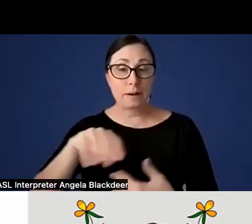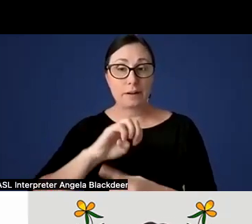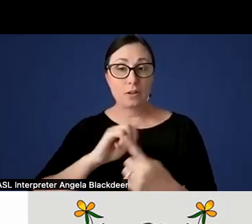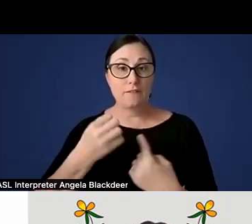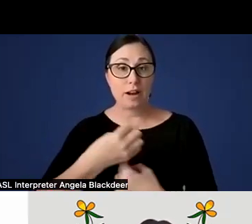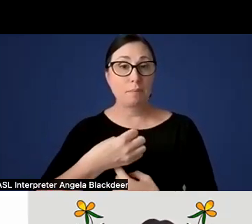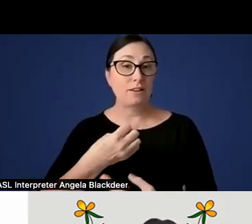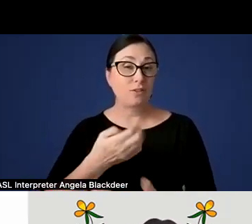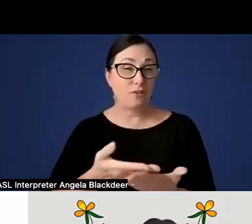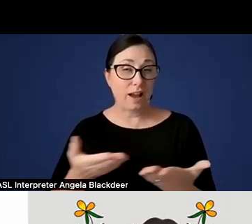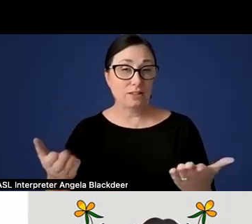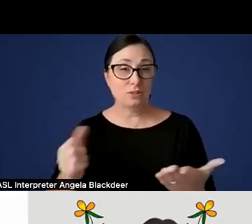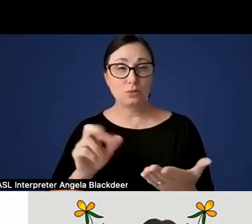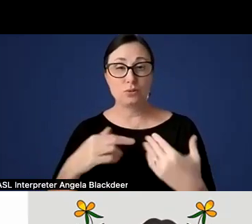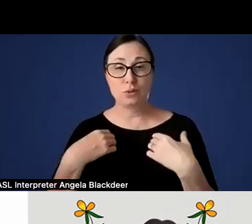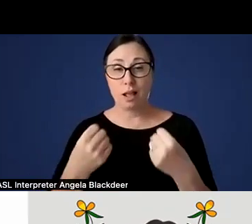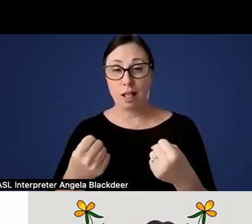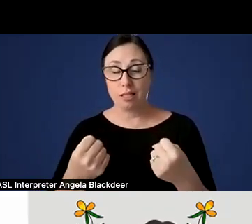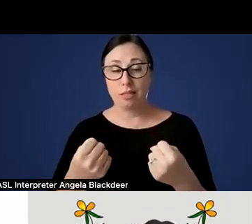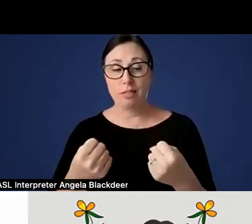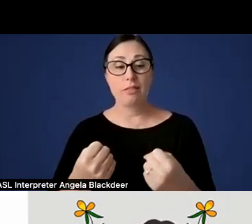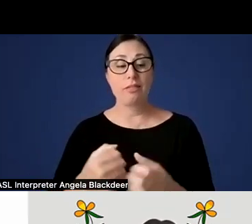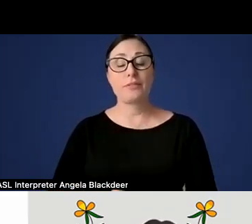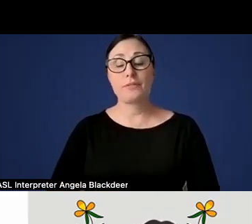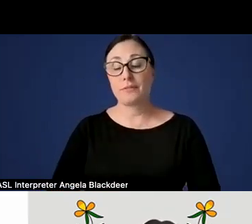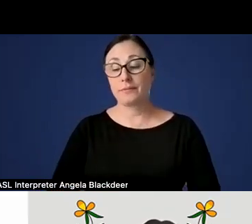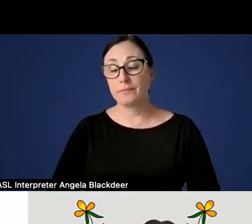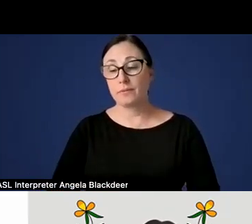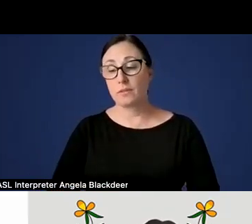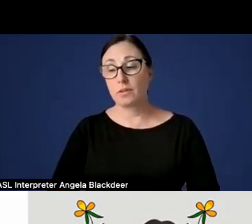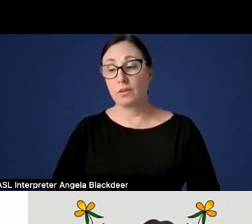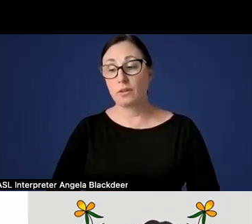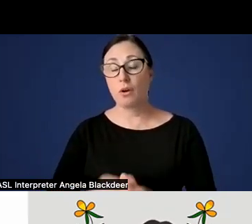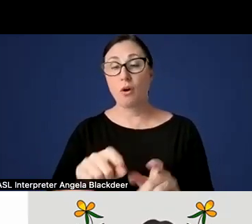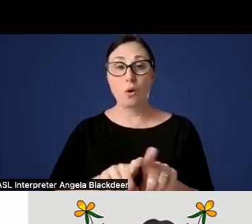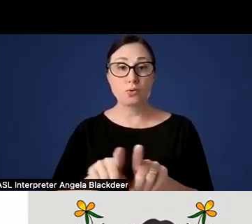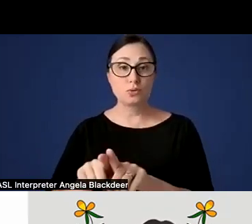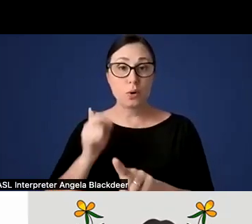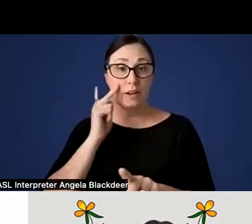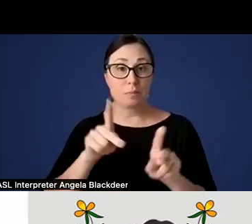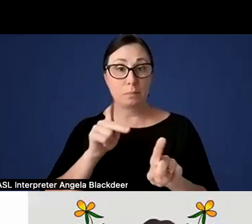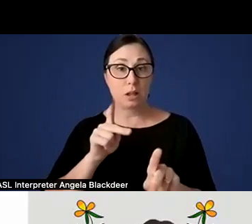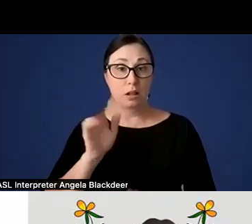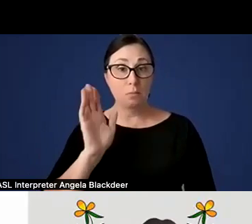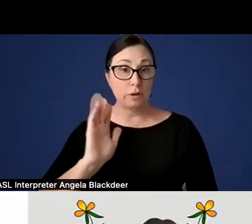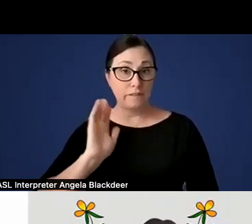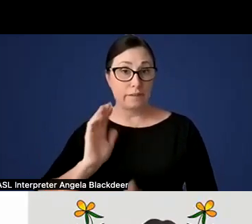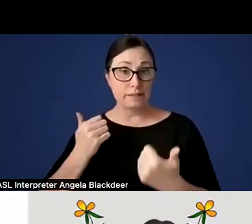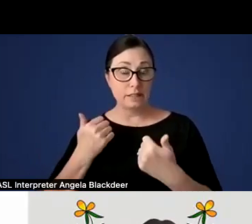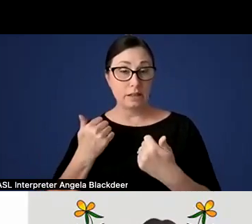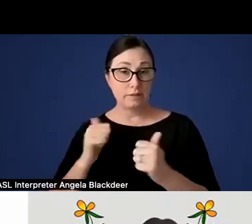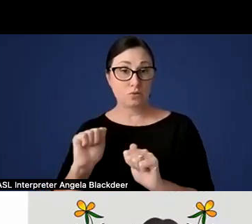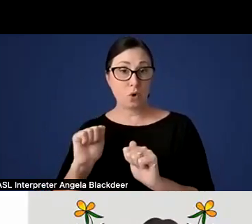health, and then also if folks have previously attempted suicide, that's an